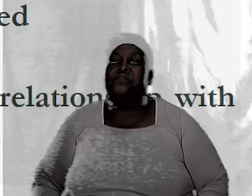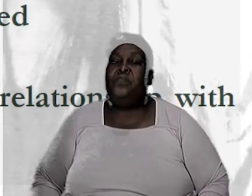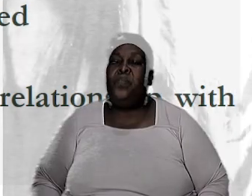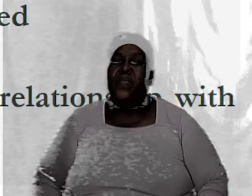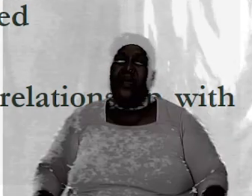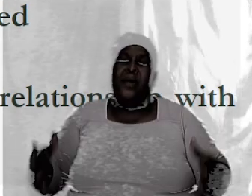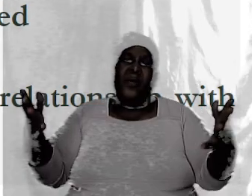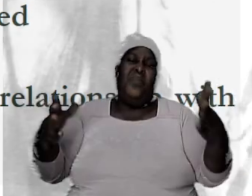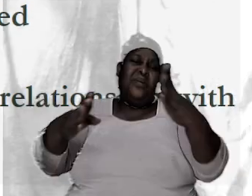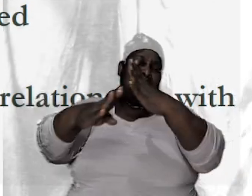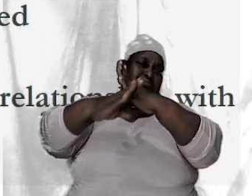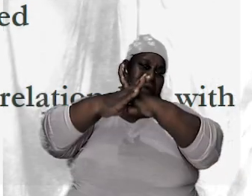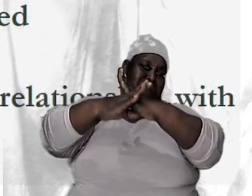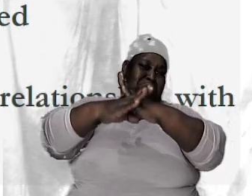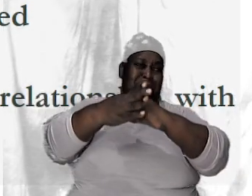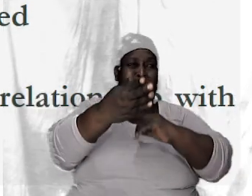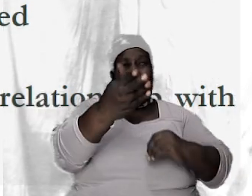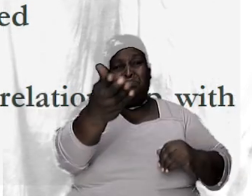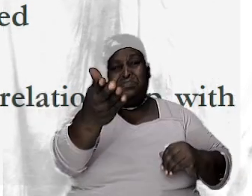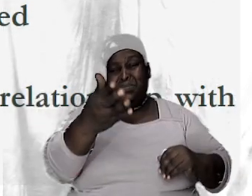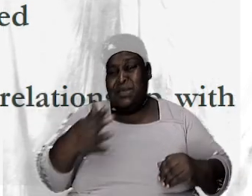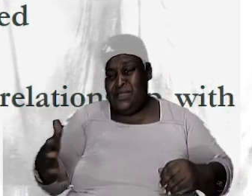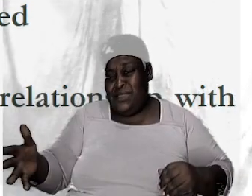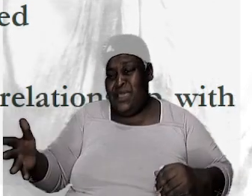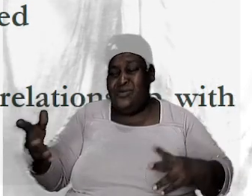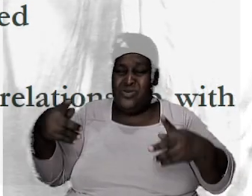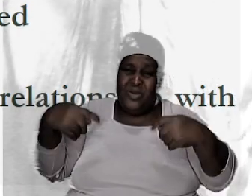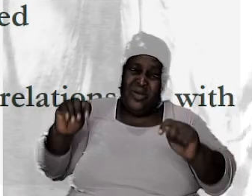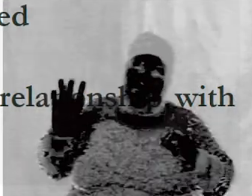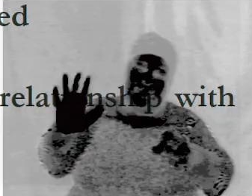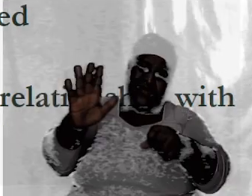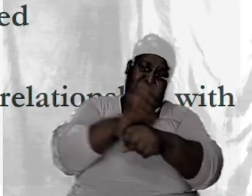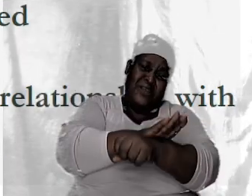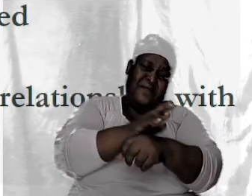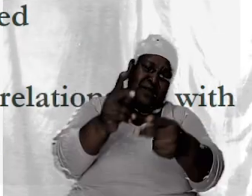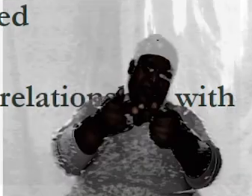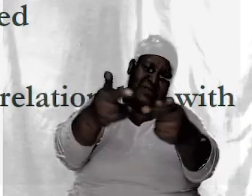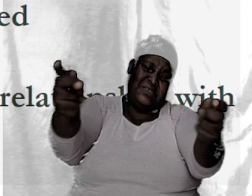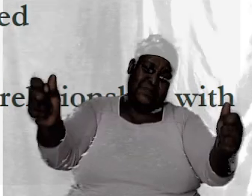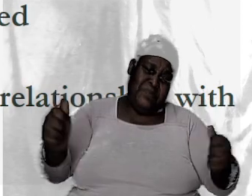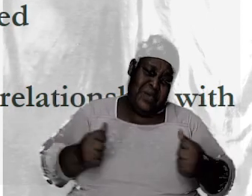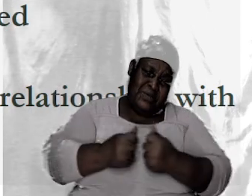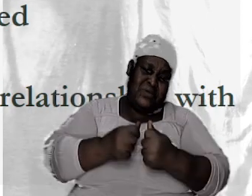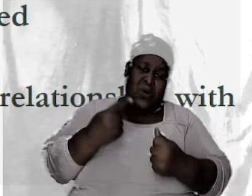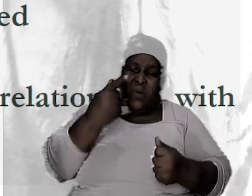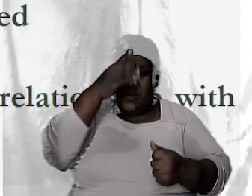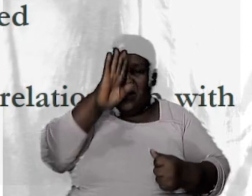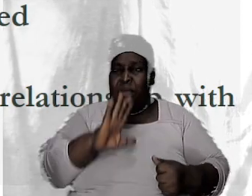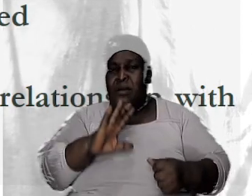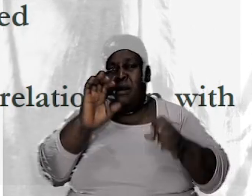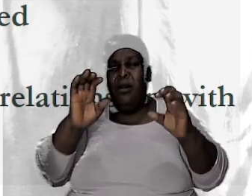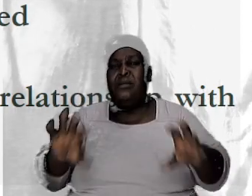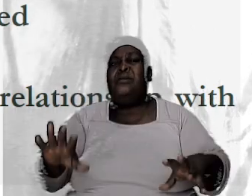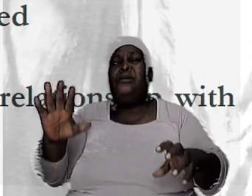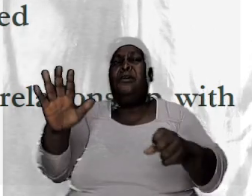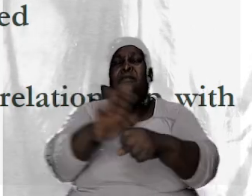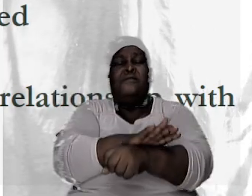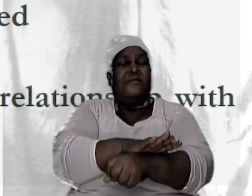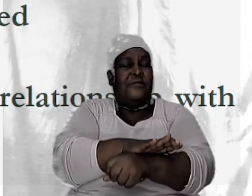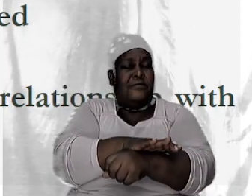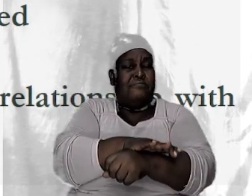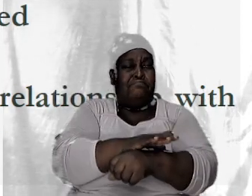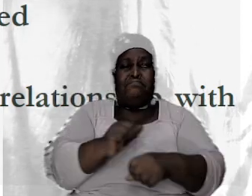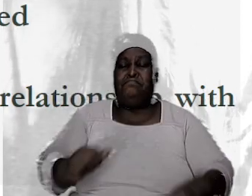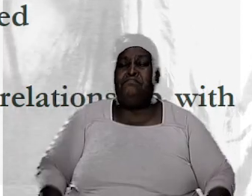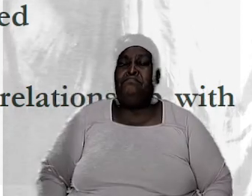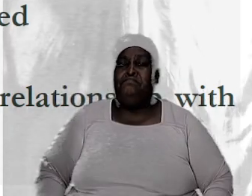what is blocking them are the things that they are trying to fill that space that only God can fill with. So